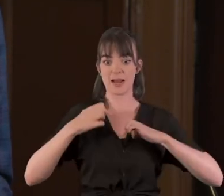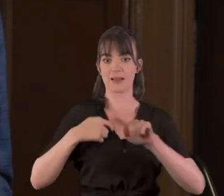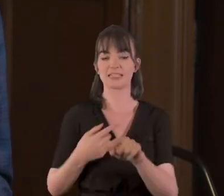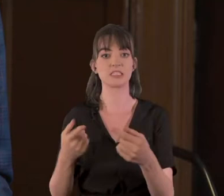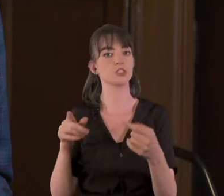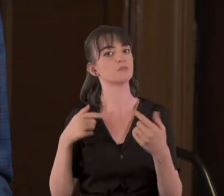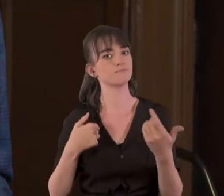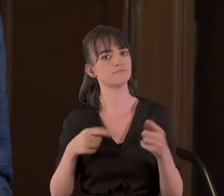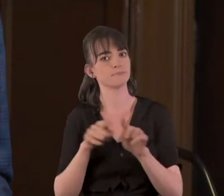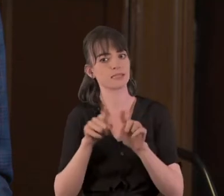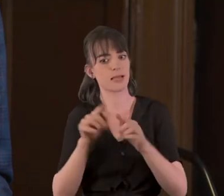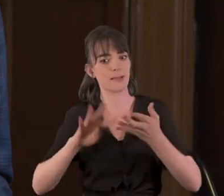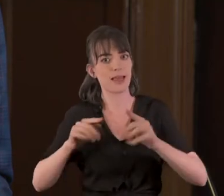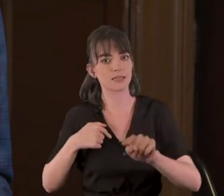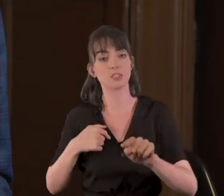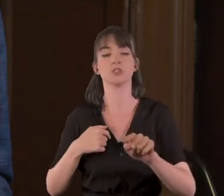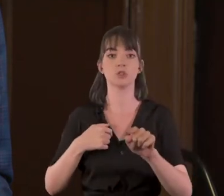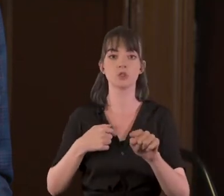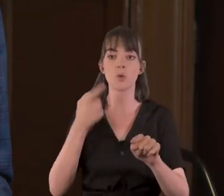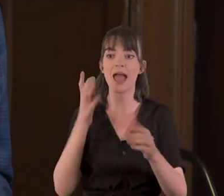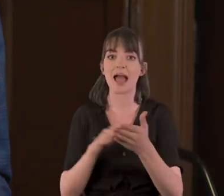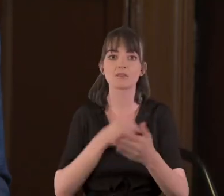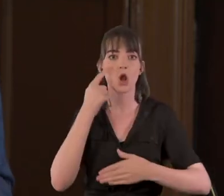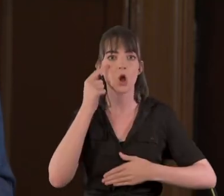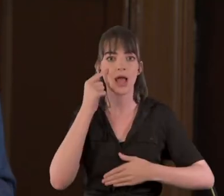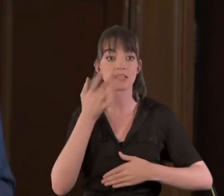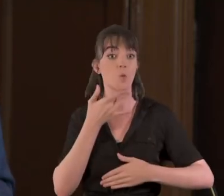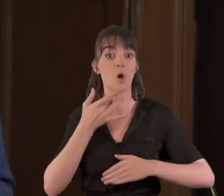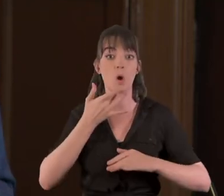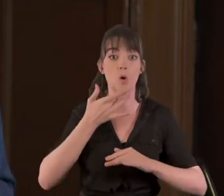submarine warfare was going to be important. And